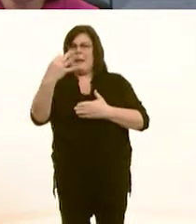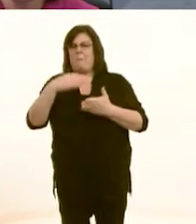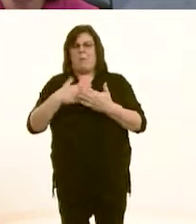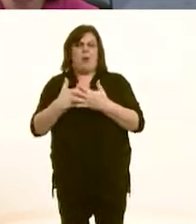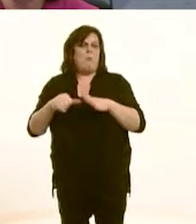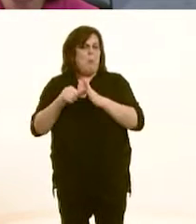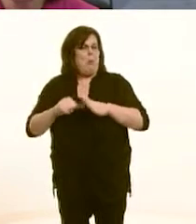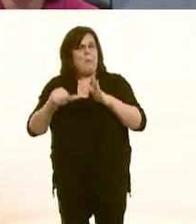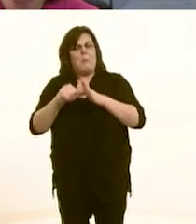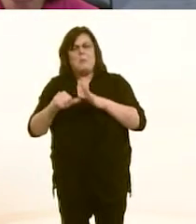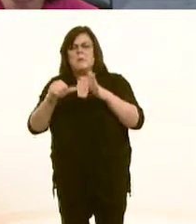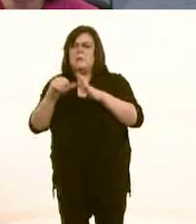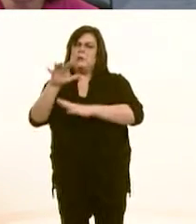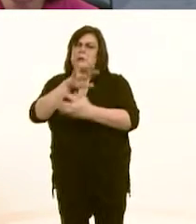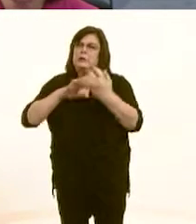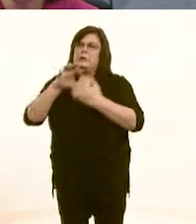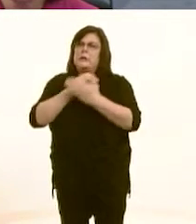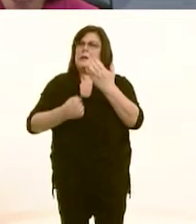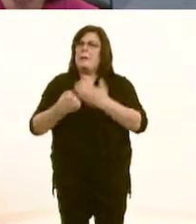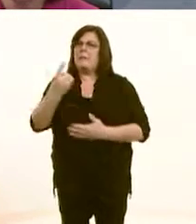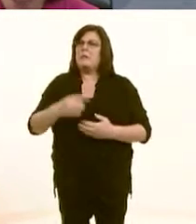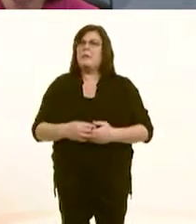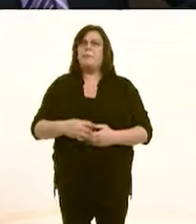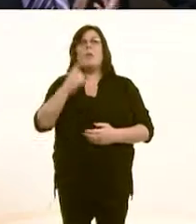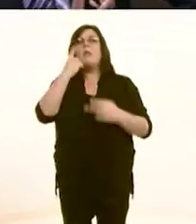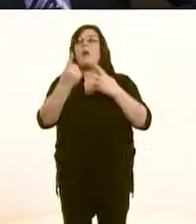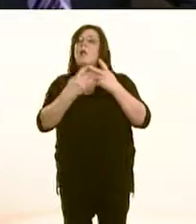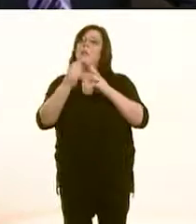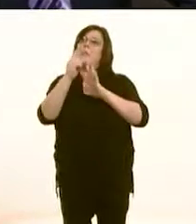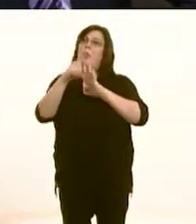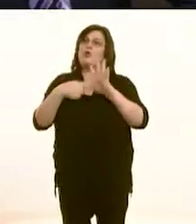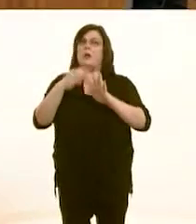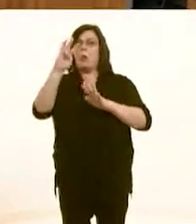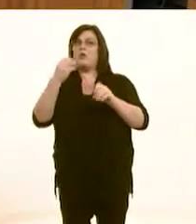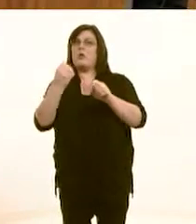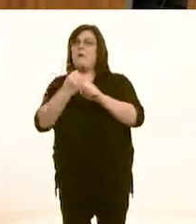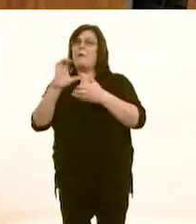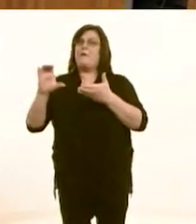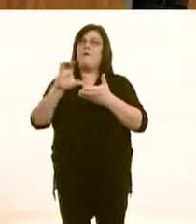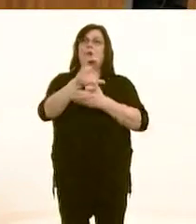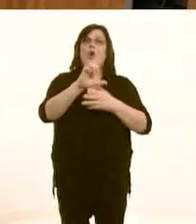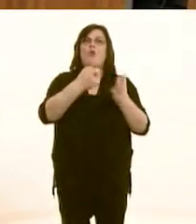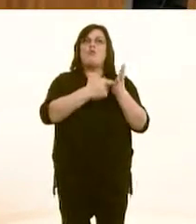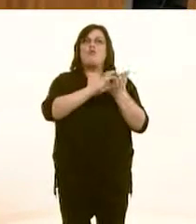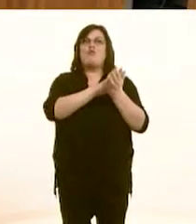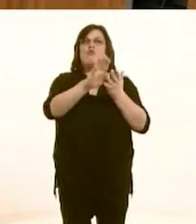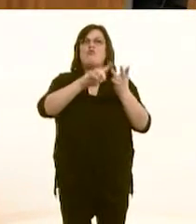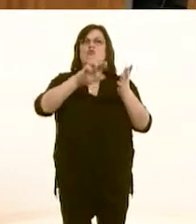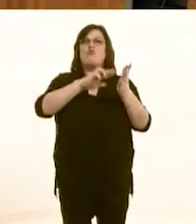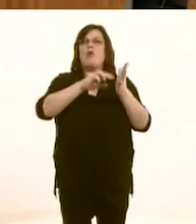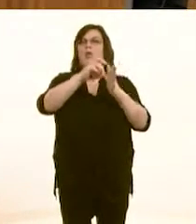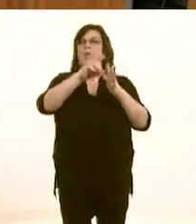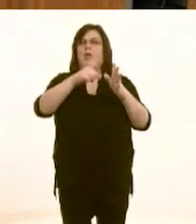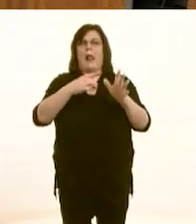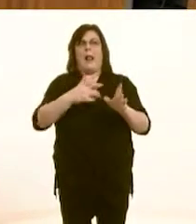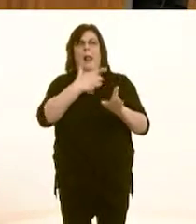is an understatement. If we move on to another project that the Welsh Government have invested in recently, the Ron the Life project, which the Welsh Government